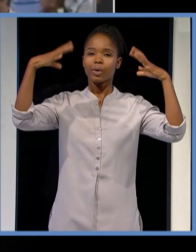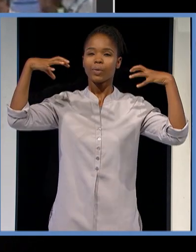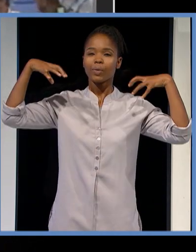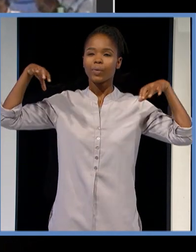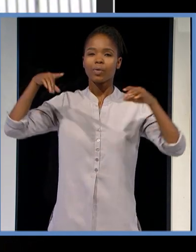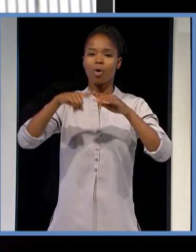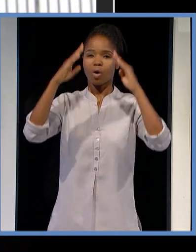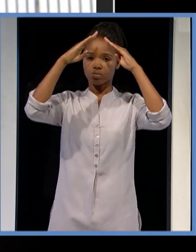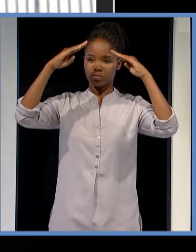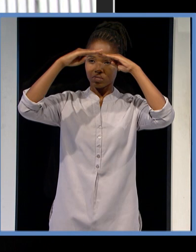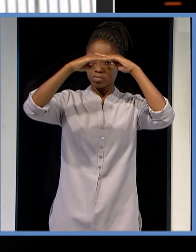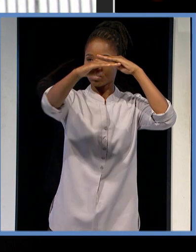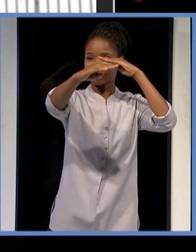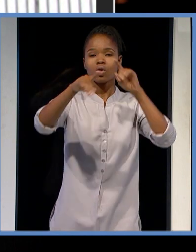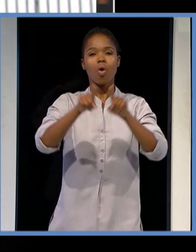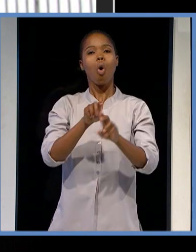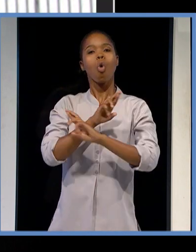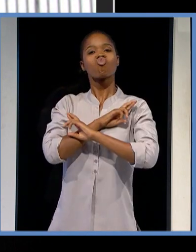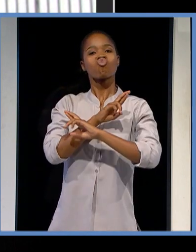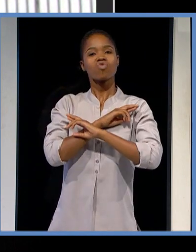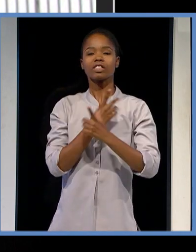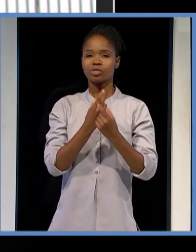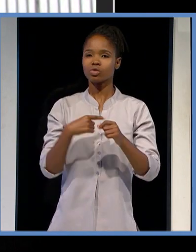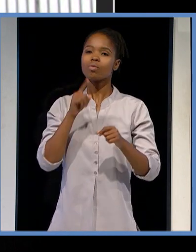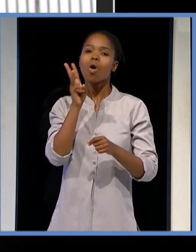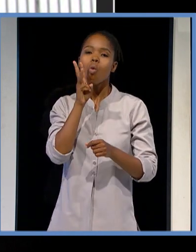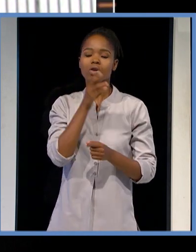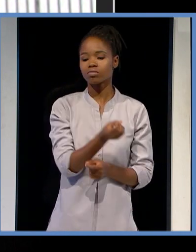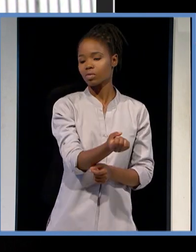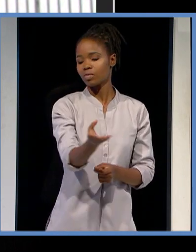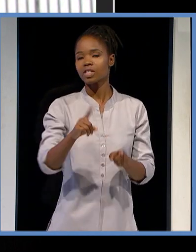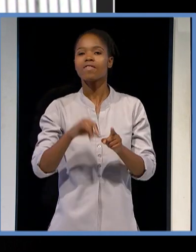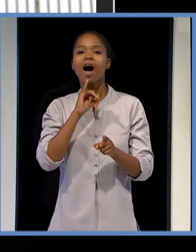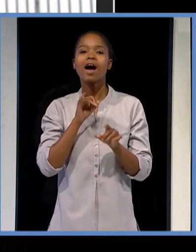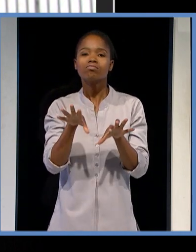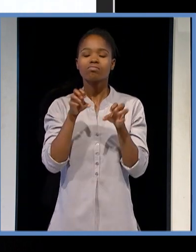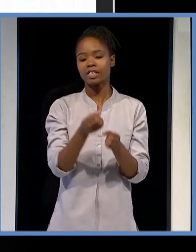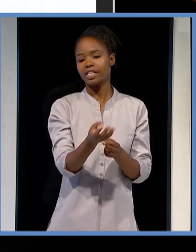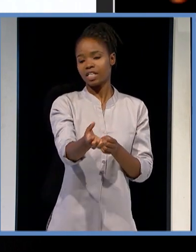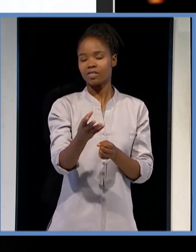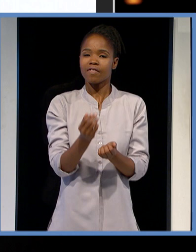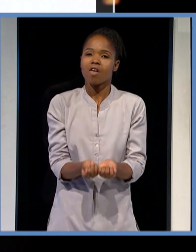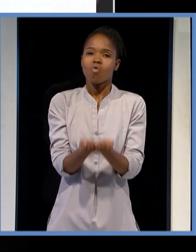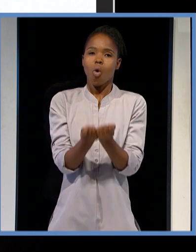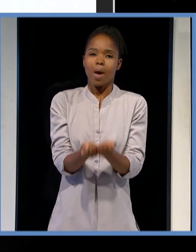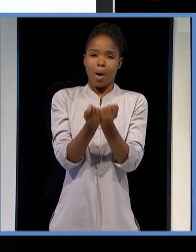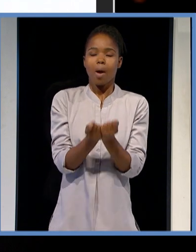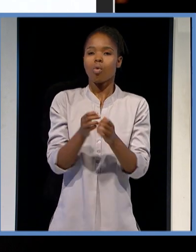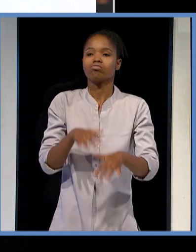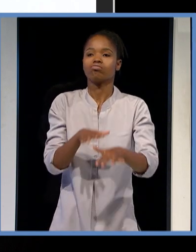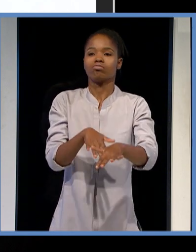shaded or air-conditioned rest areas, and distributing water and ice packs during a beach volleyball test event in